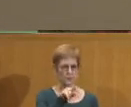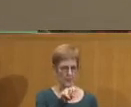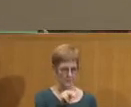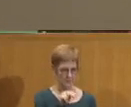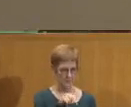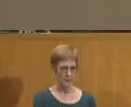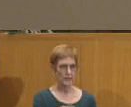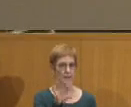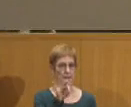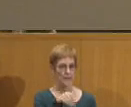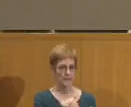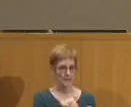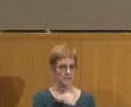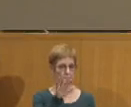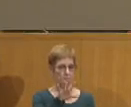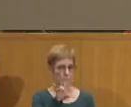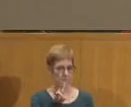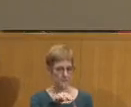Joshua Richardson,